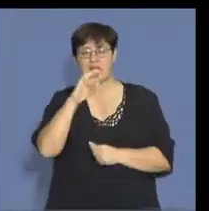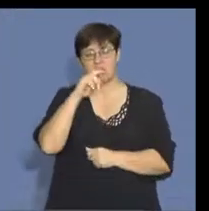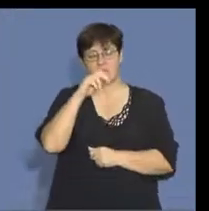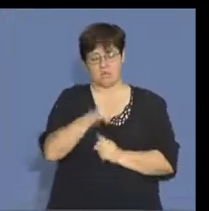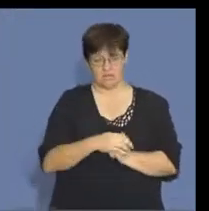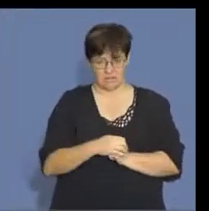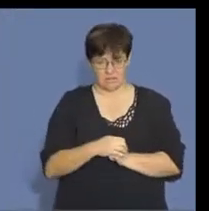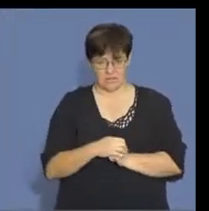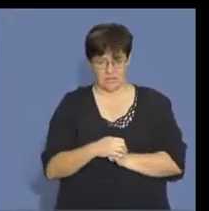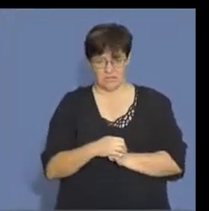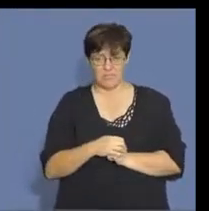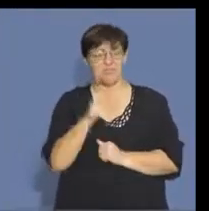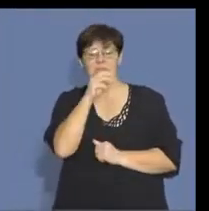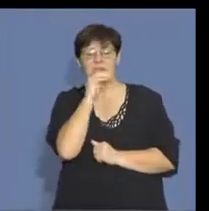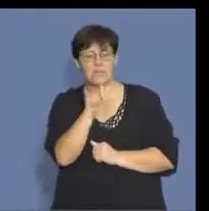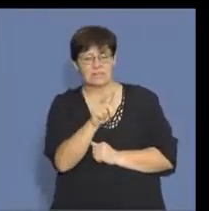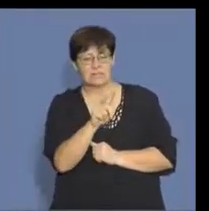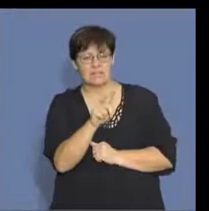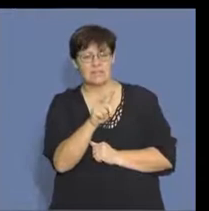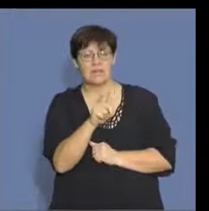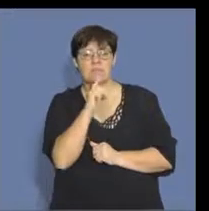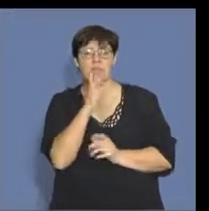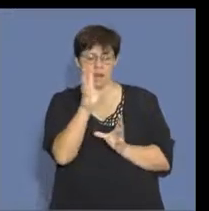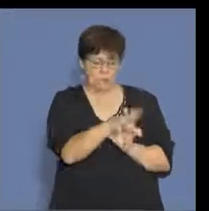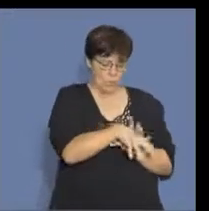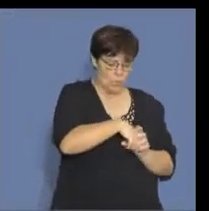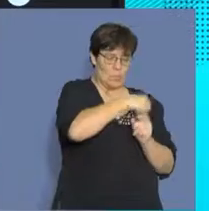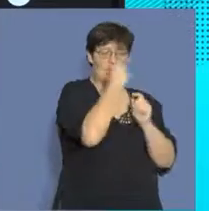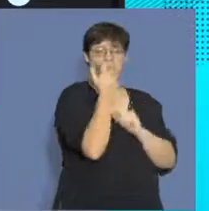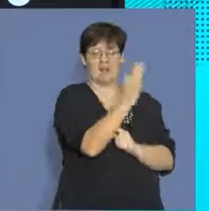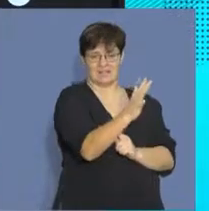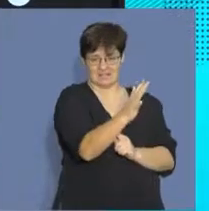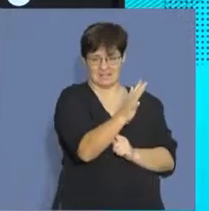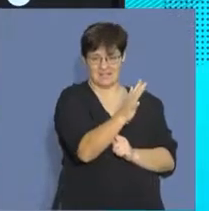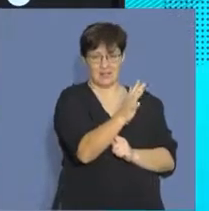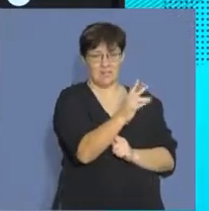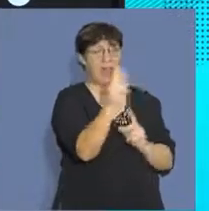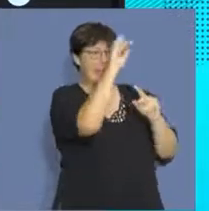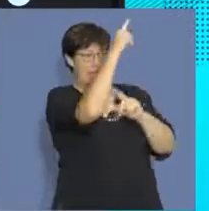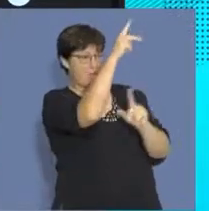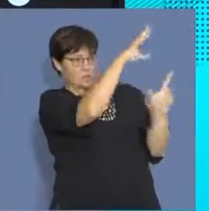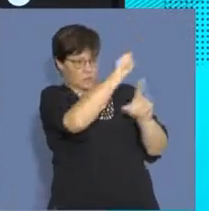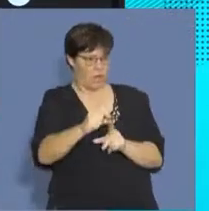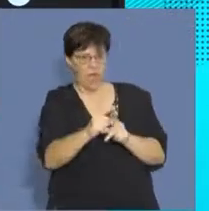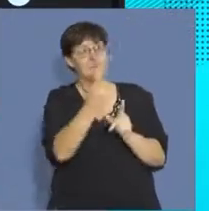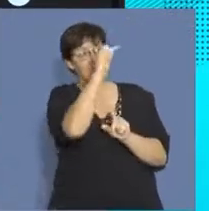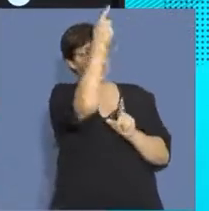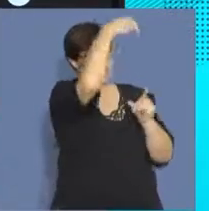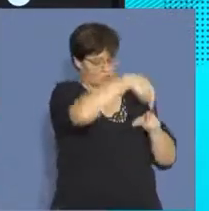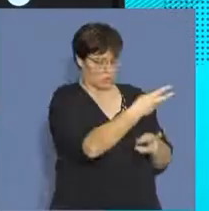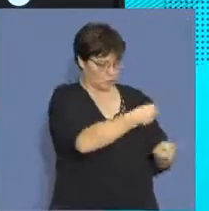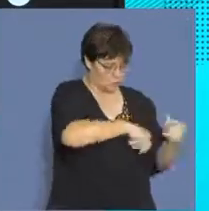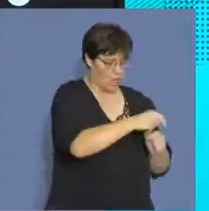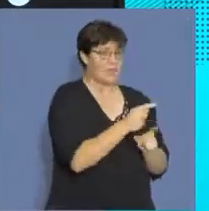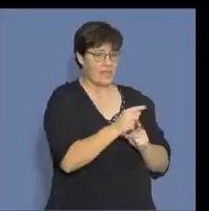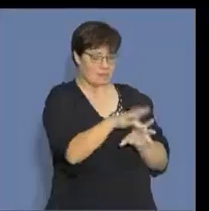So soluble nitrates in the form that is now able to be absorbed by plants. So a large amount of energy is required for that. To do this,